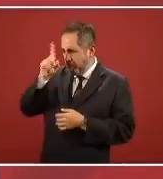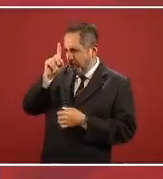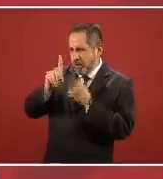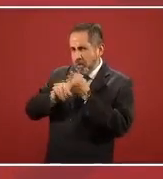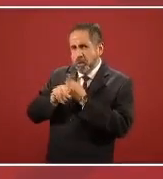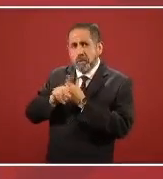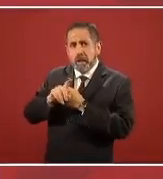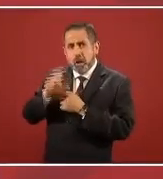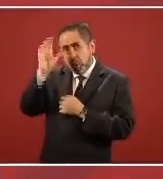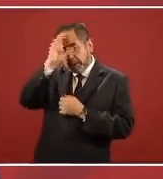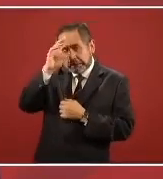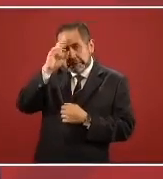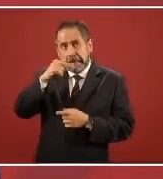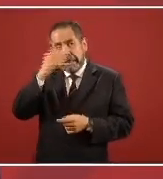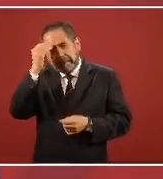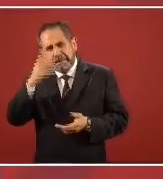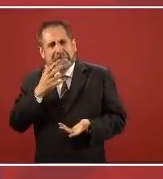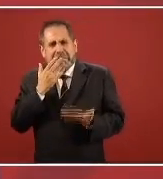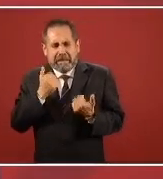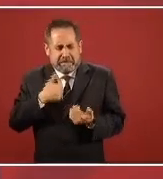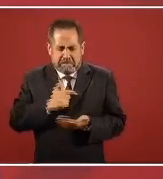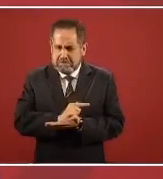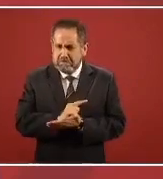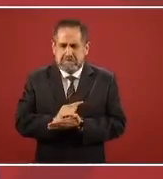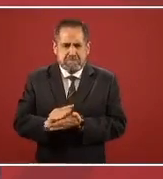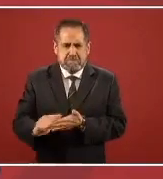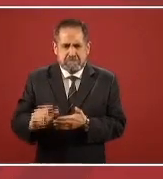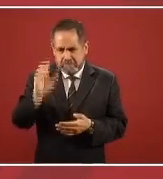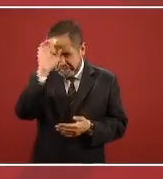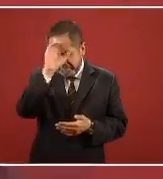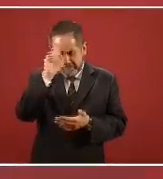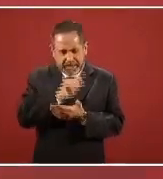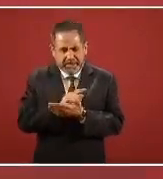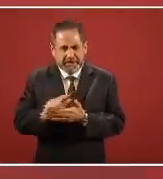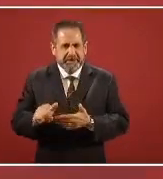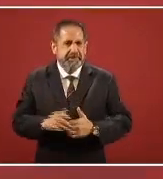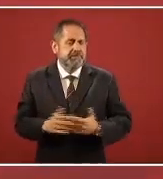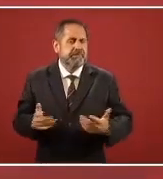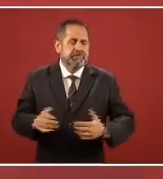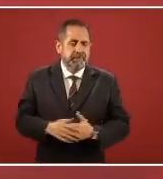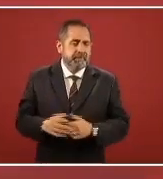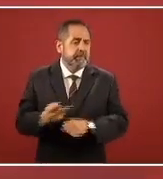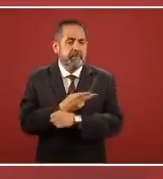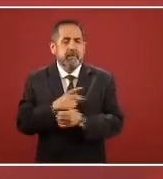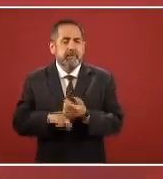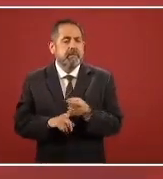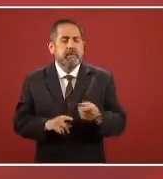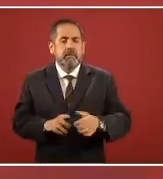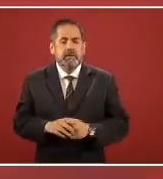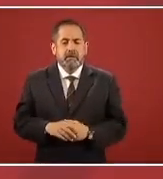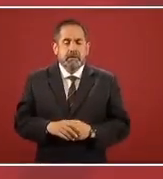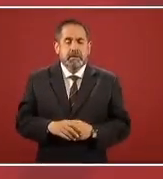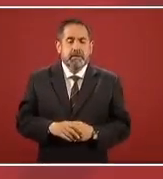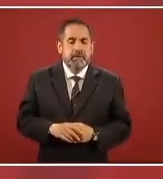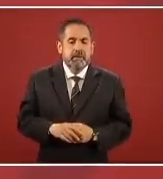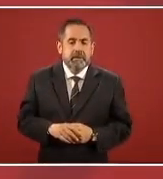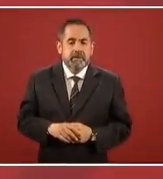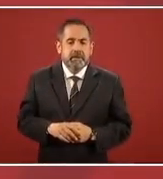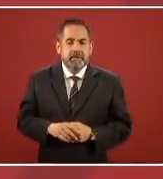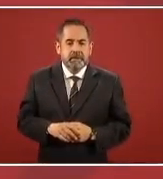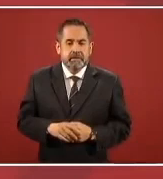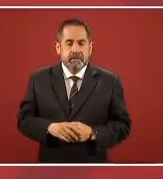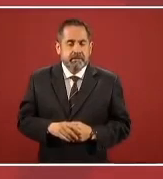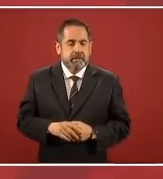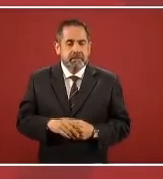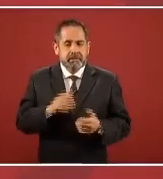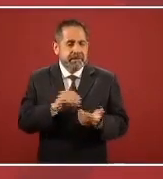What problem of conscience would I have? ¿Qué es lo que sucede? What is it that occurs? Que como, pues